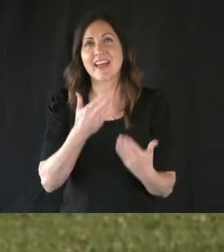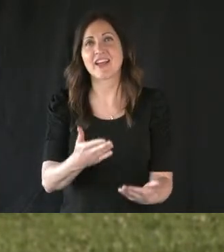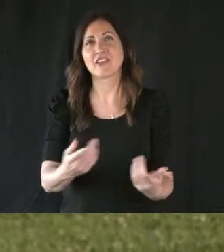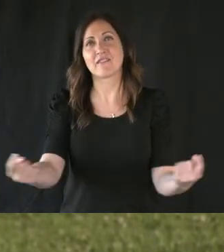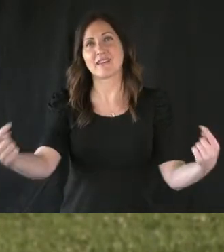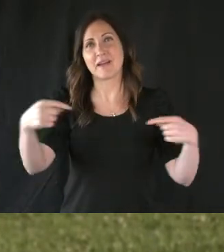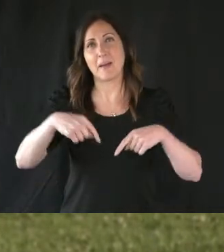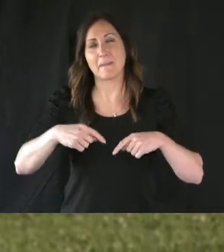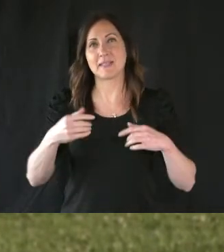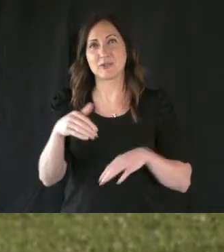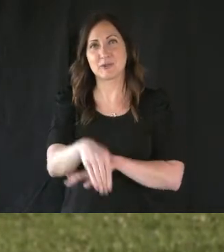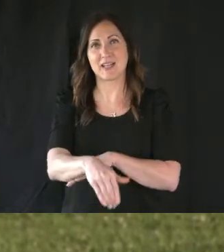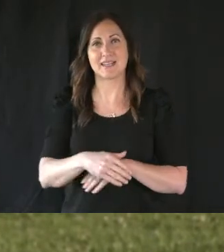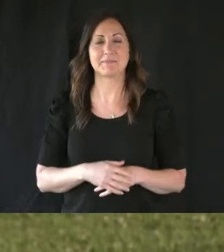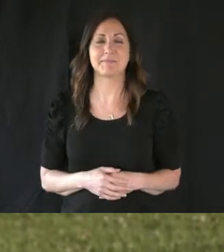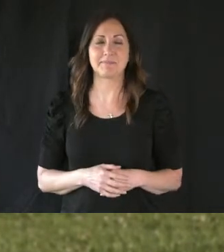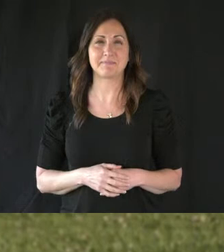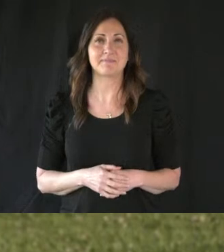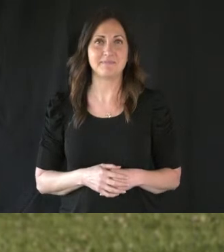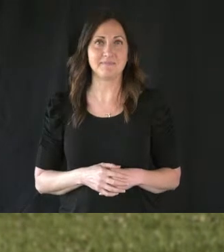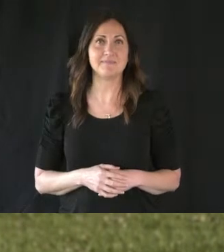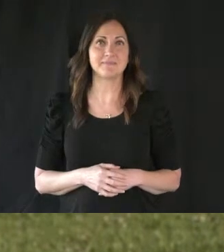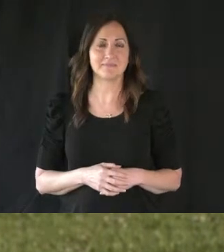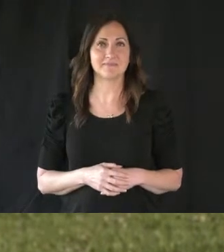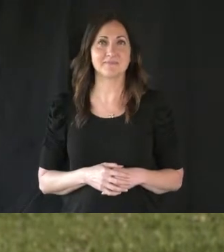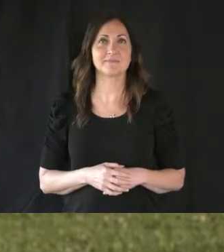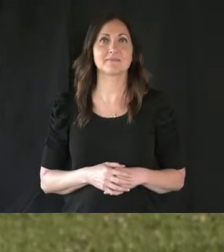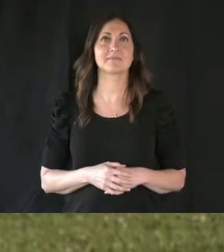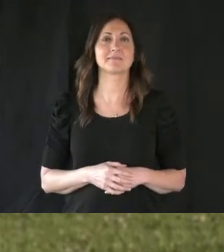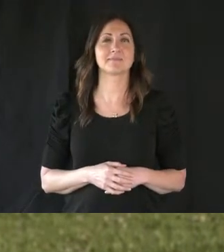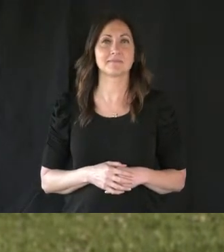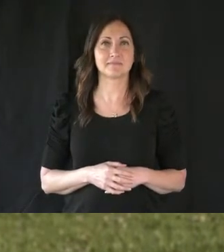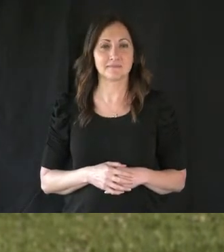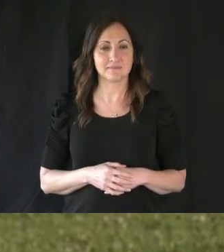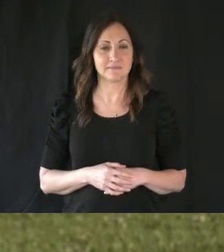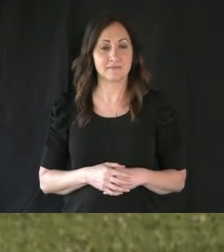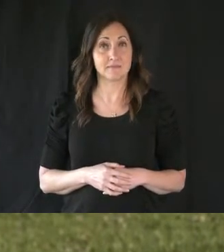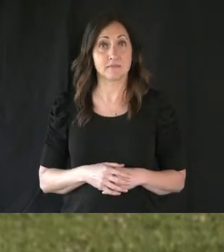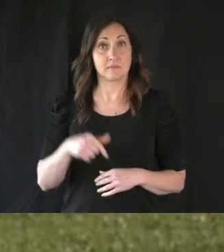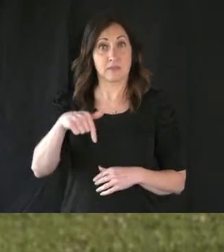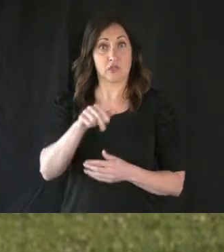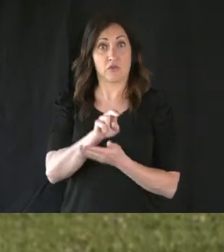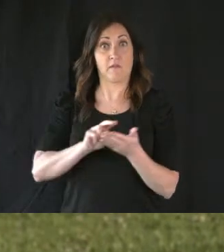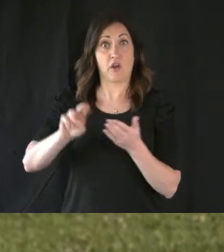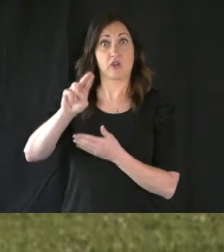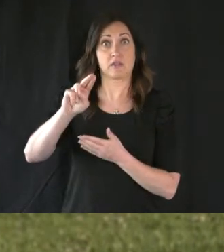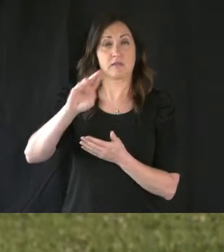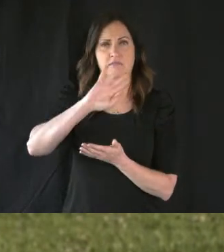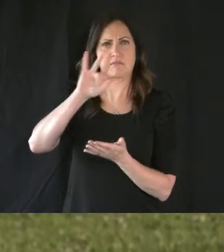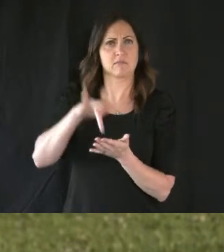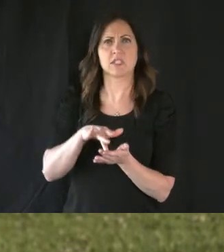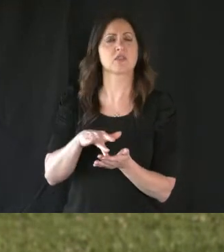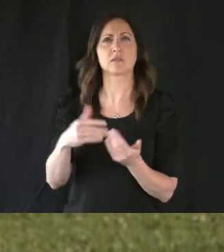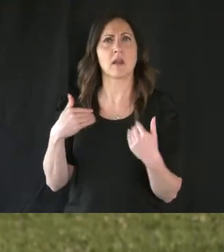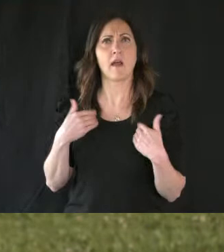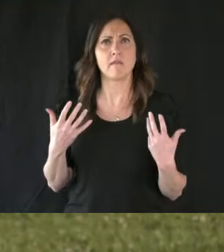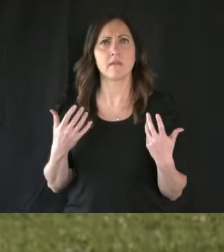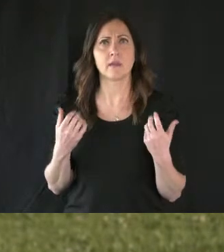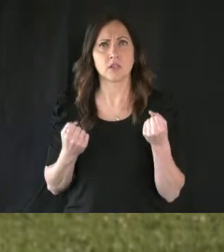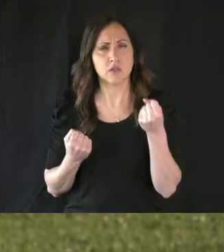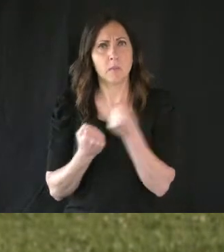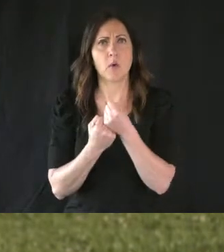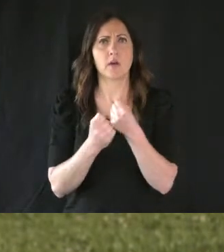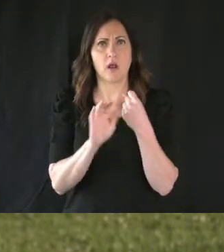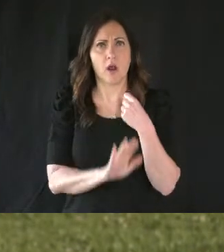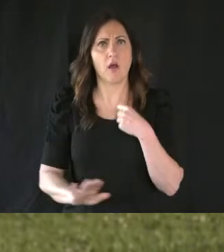joining us tonight. At the heart of the university is a supportive and nationally